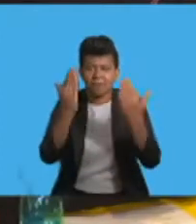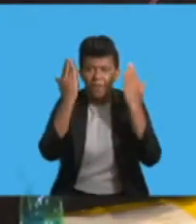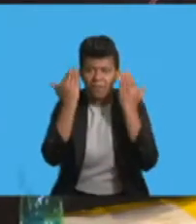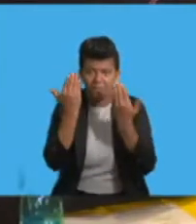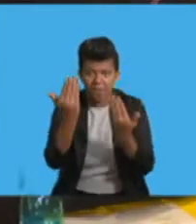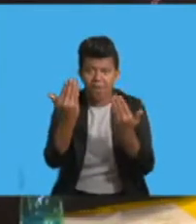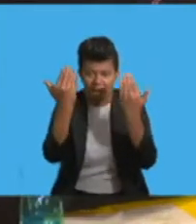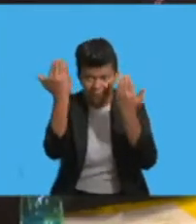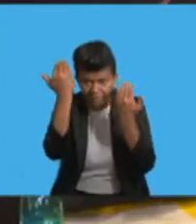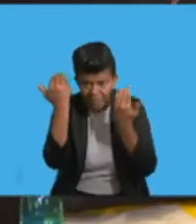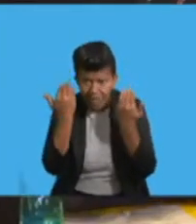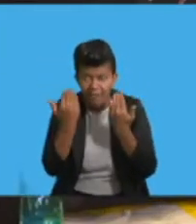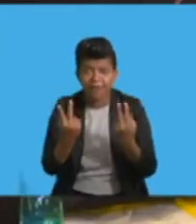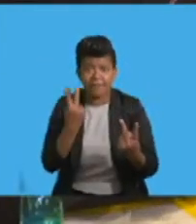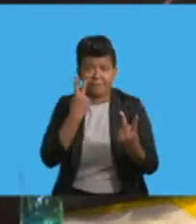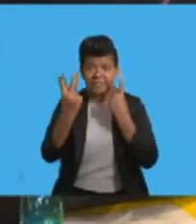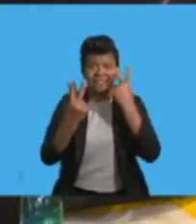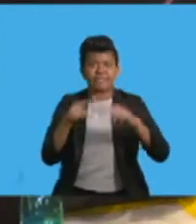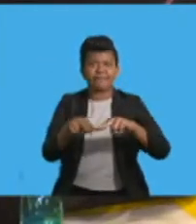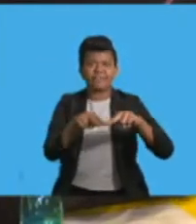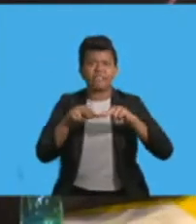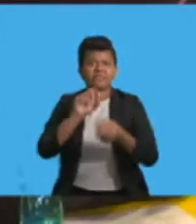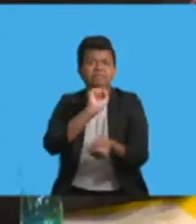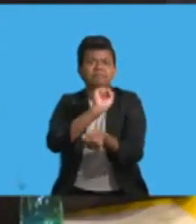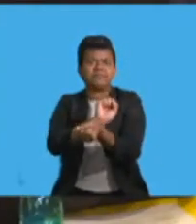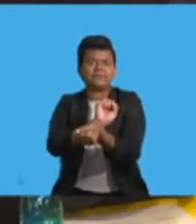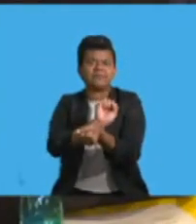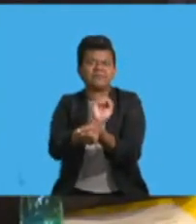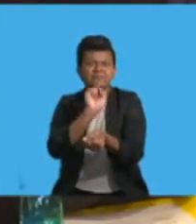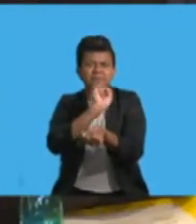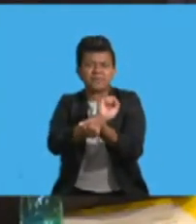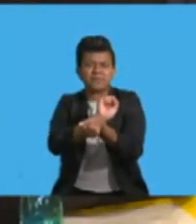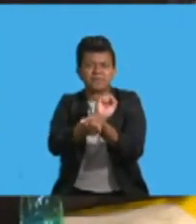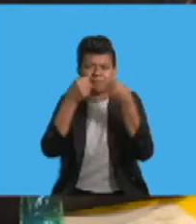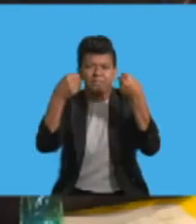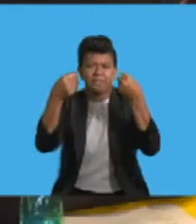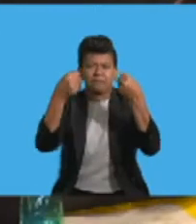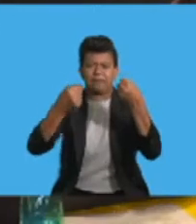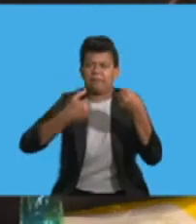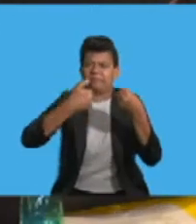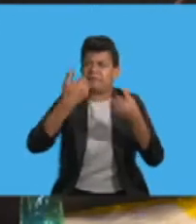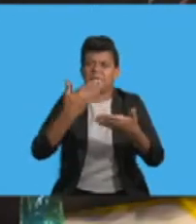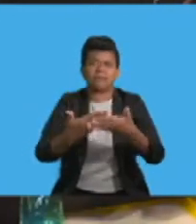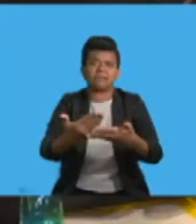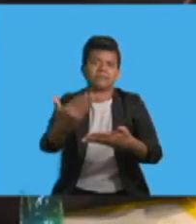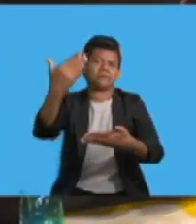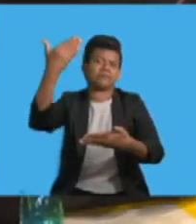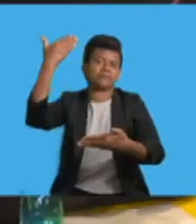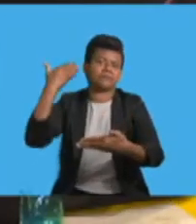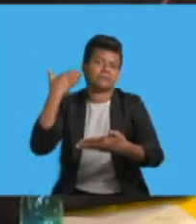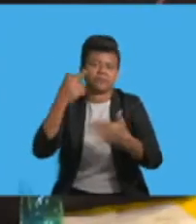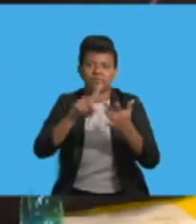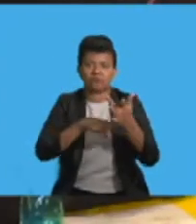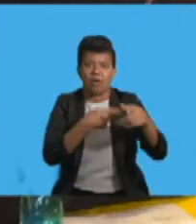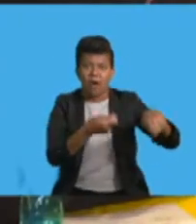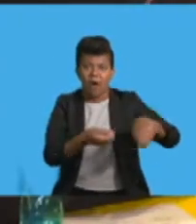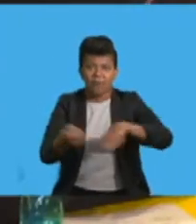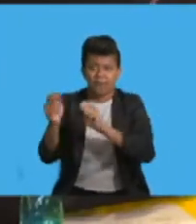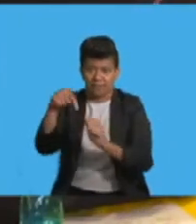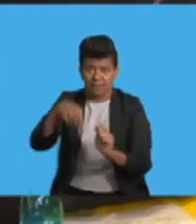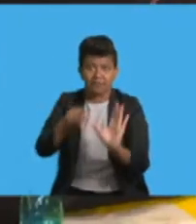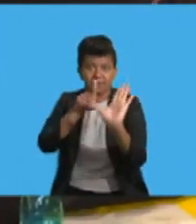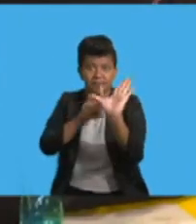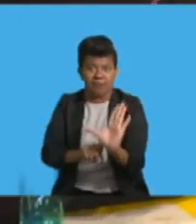during my visit to the Fiji Police Force on the 16th of January this year, and I intend to continue